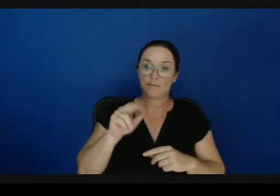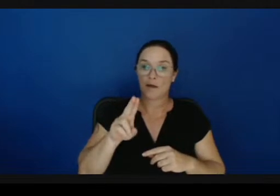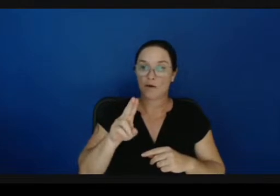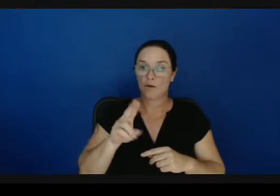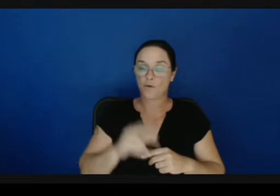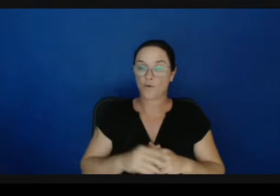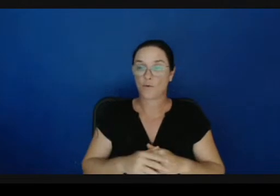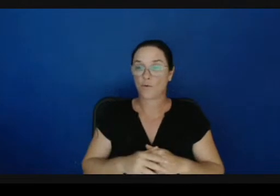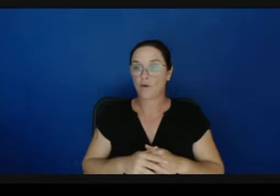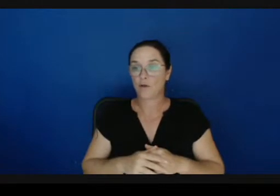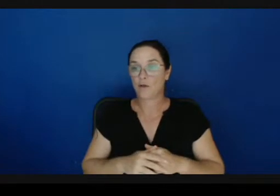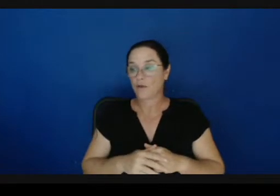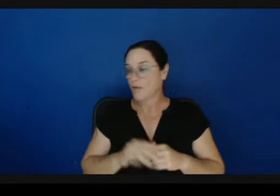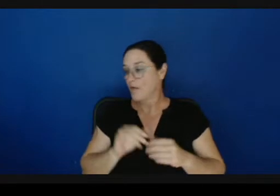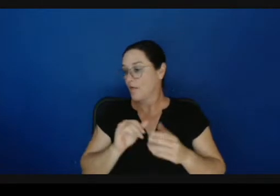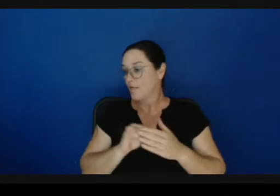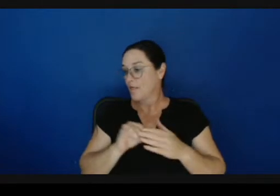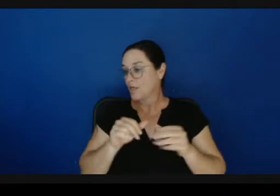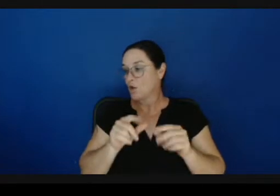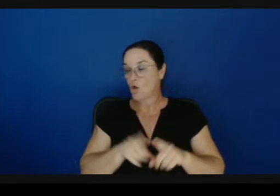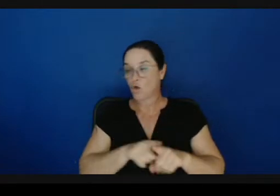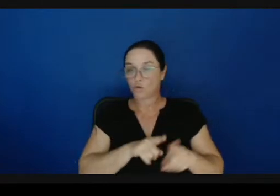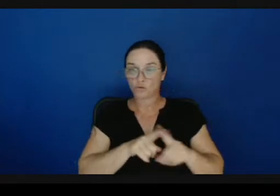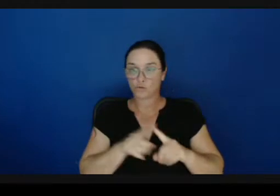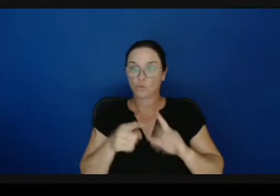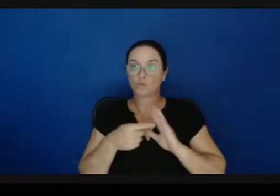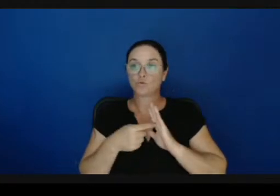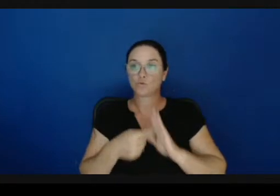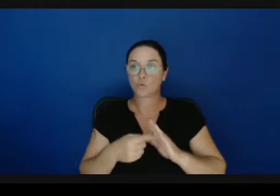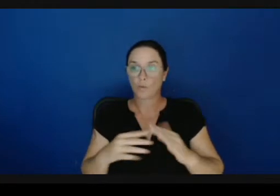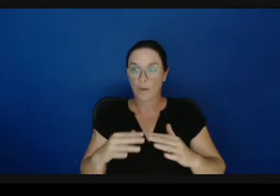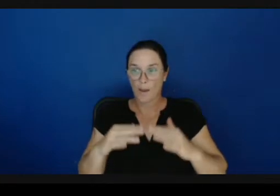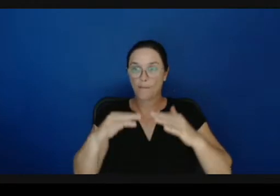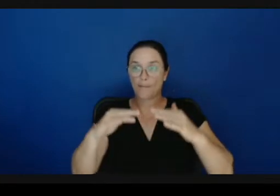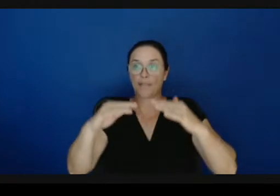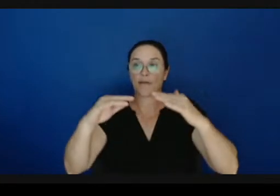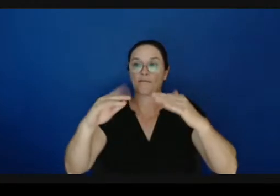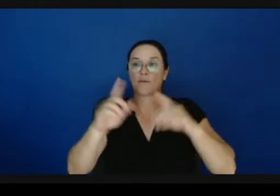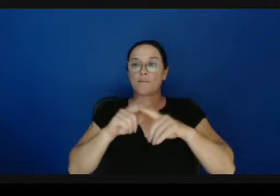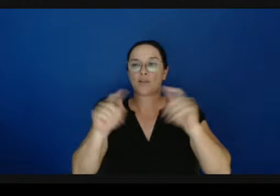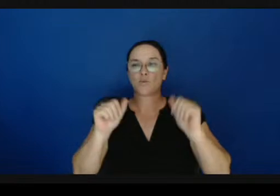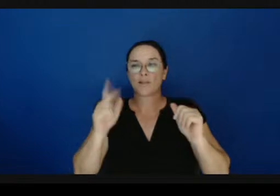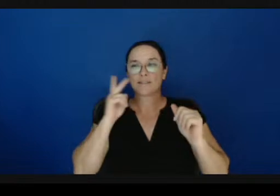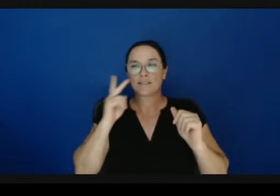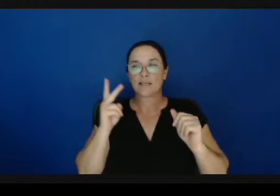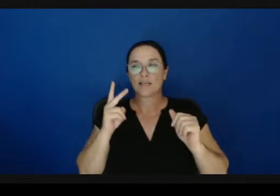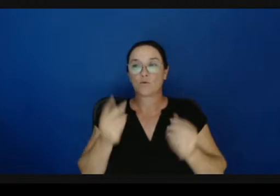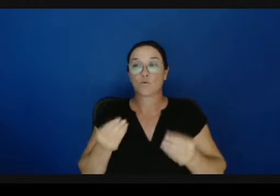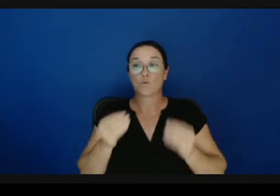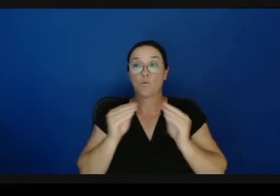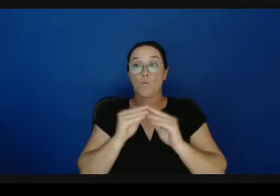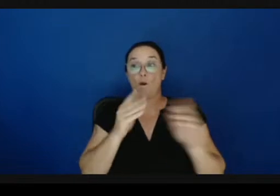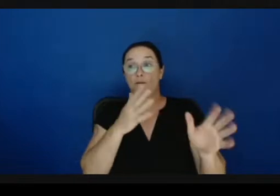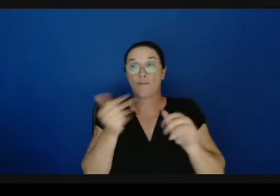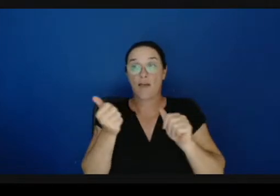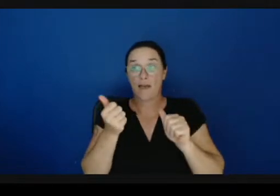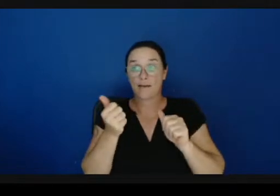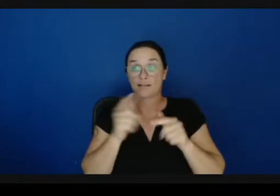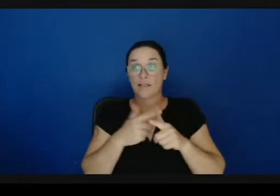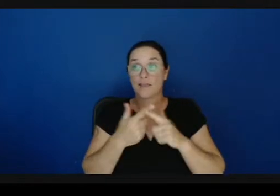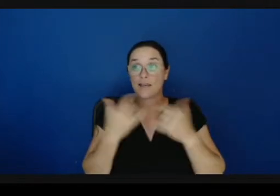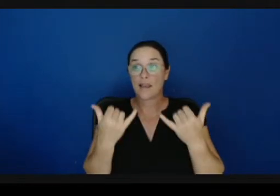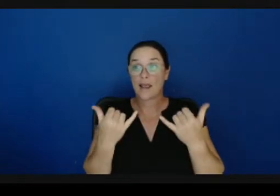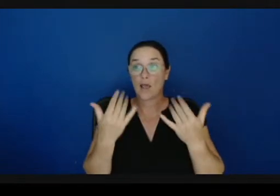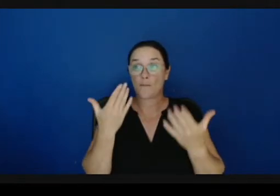And it also is showing uplift, but you can see the uplift was faster earlier, and maybe now it